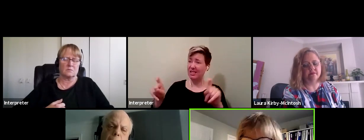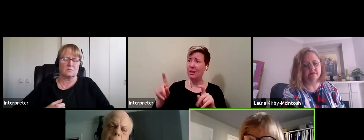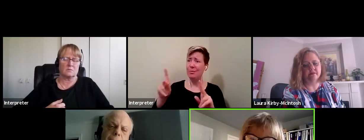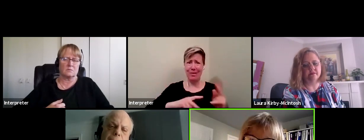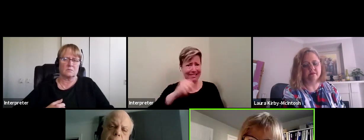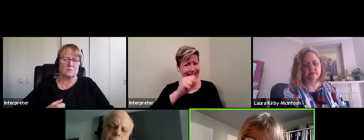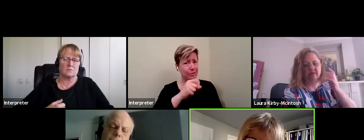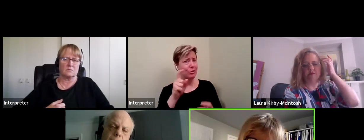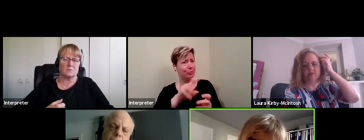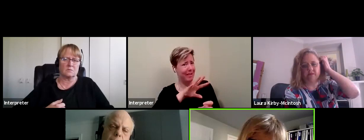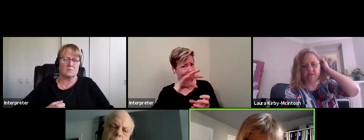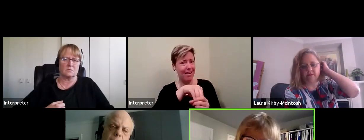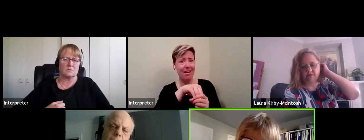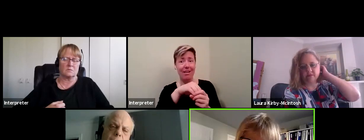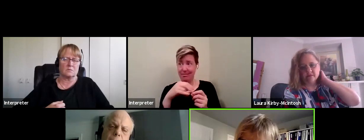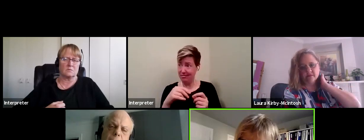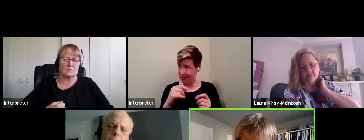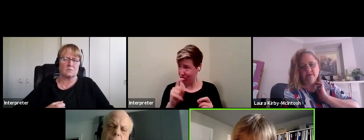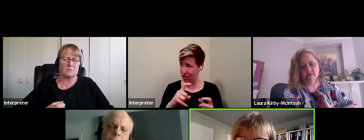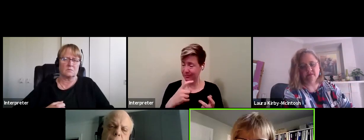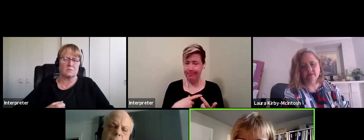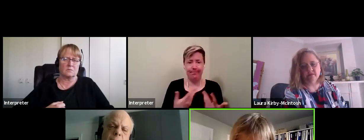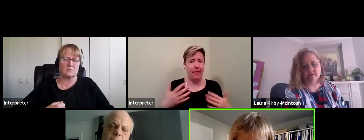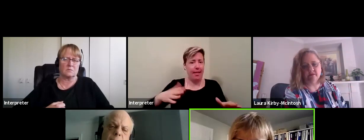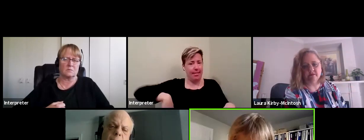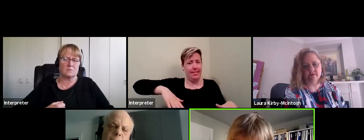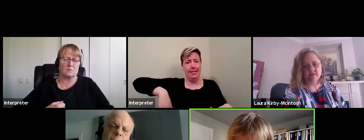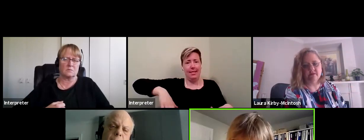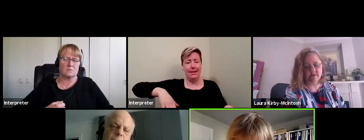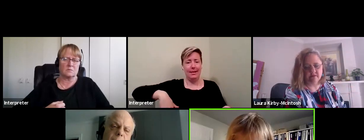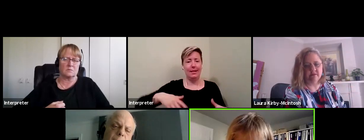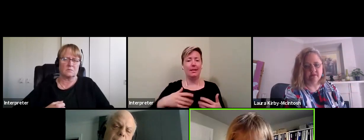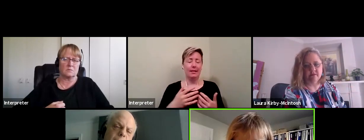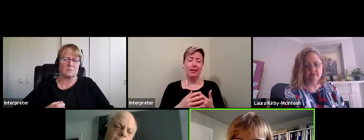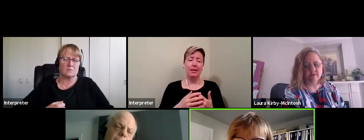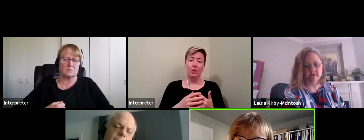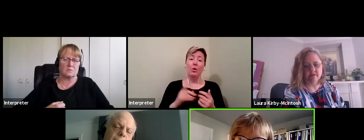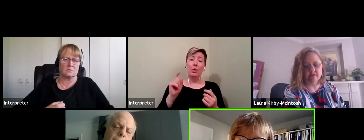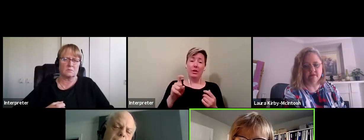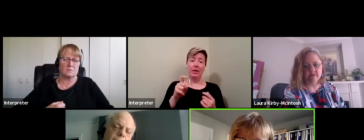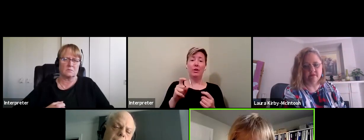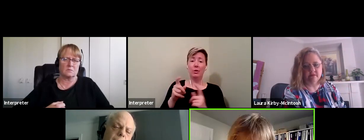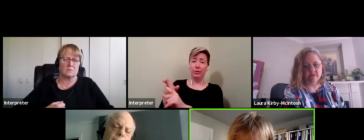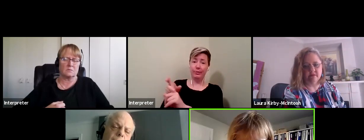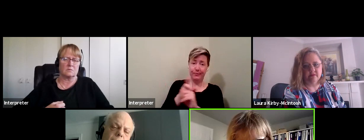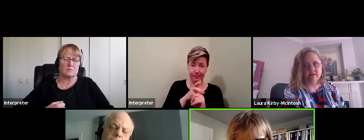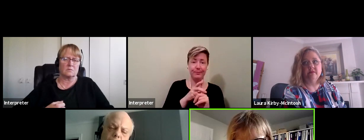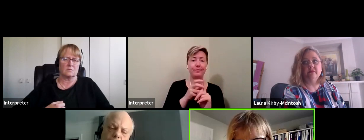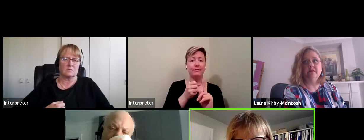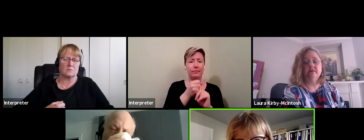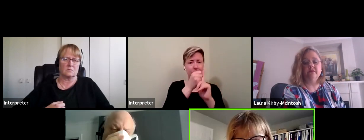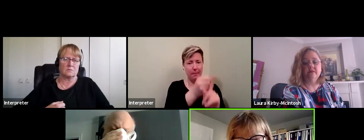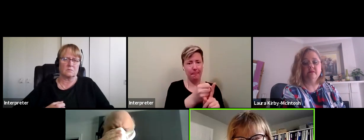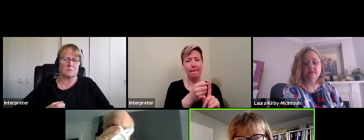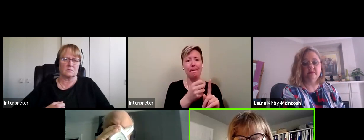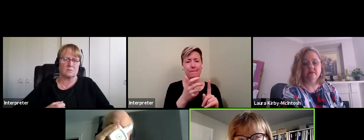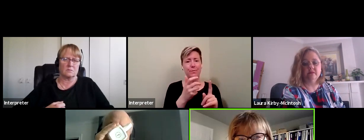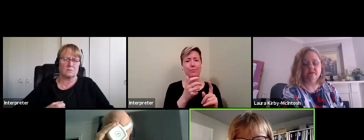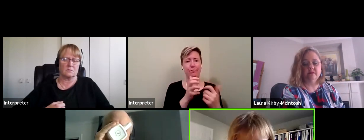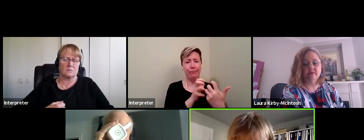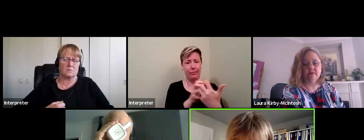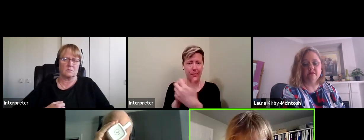that. But there's another. So we need their boots on the ground where they're needed, and we also we want